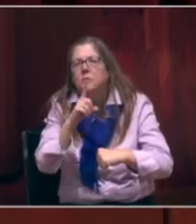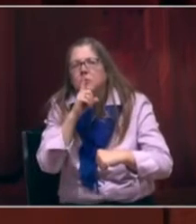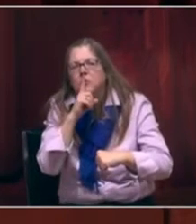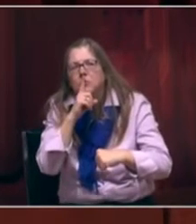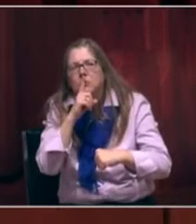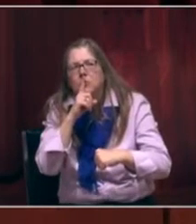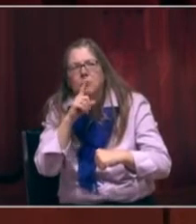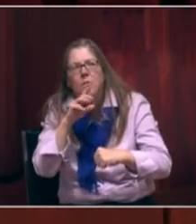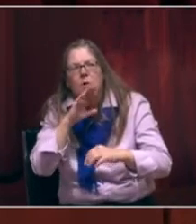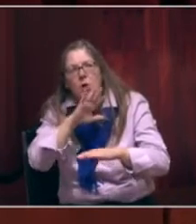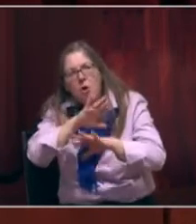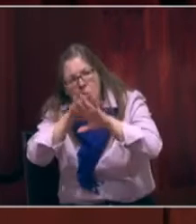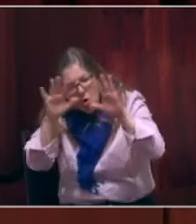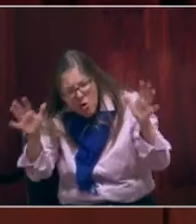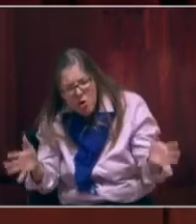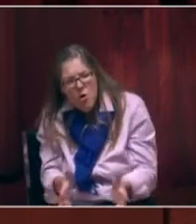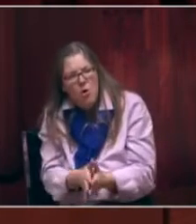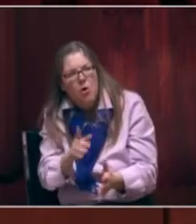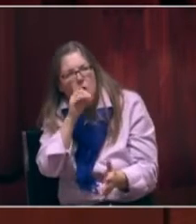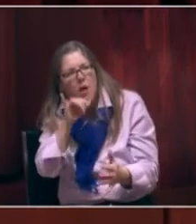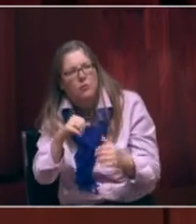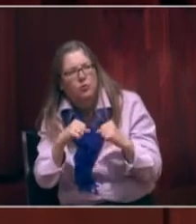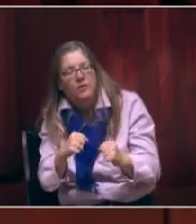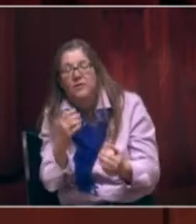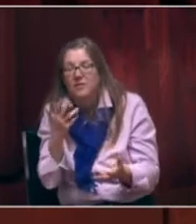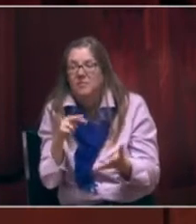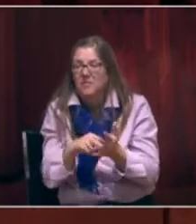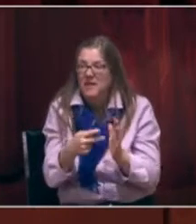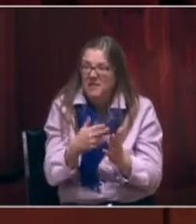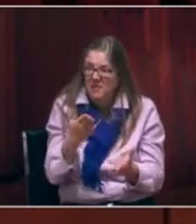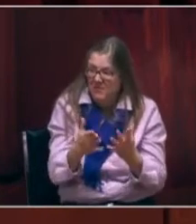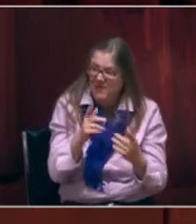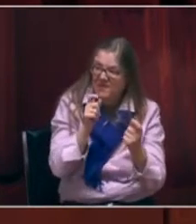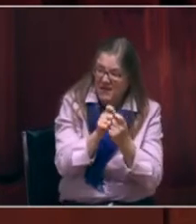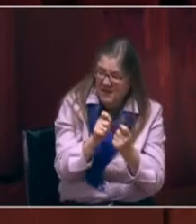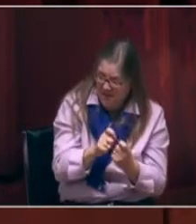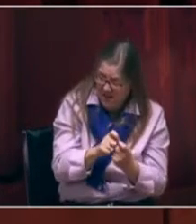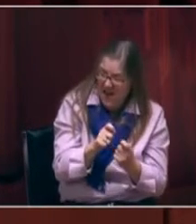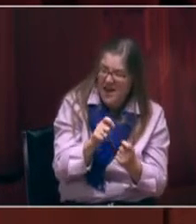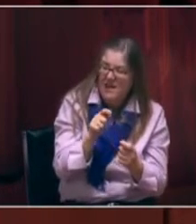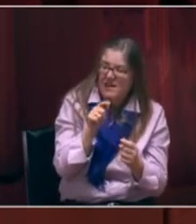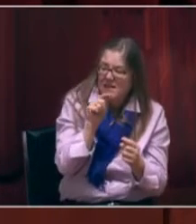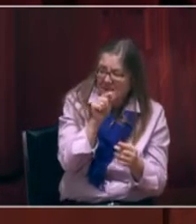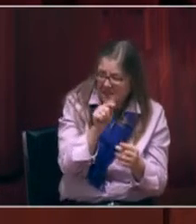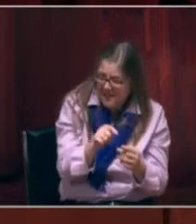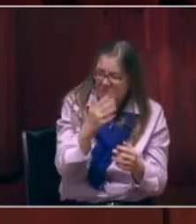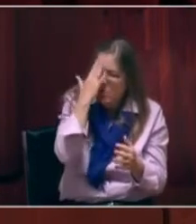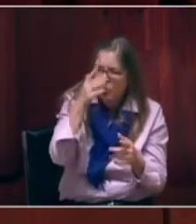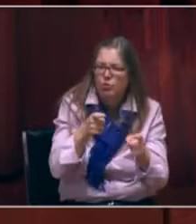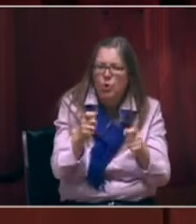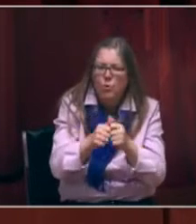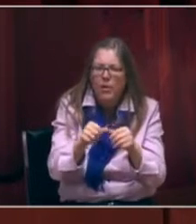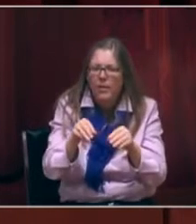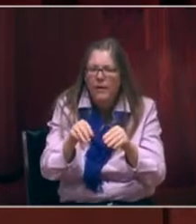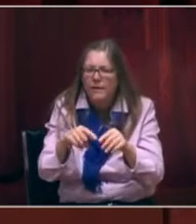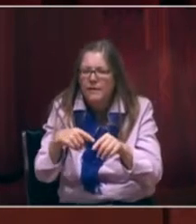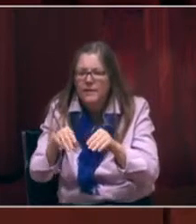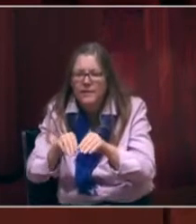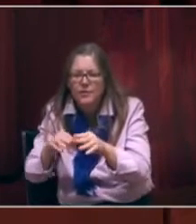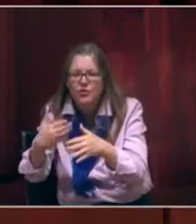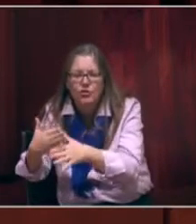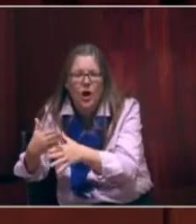the entire protective scheme, meaning that they may be specified in nature because of a dissemination control, but that